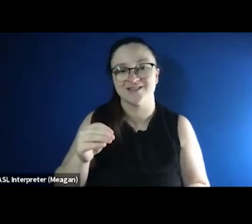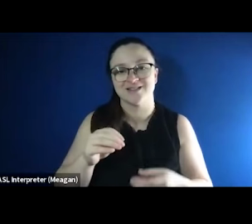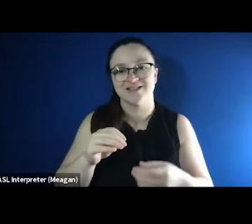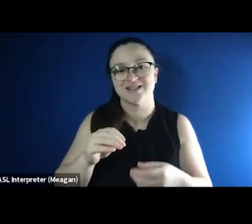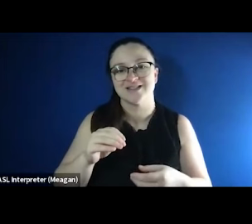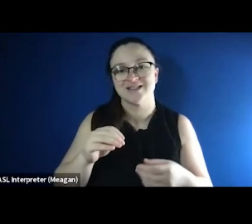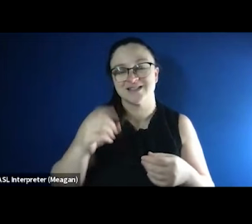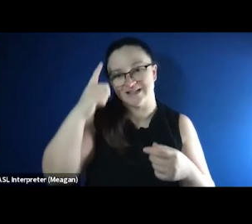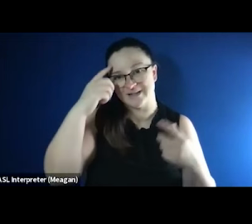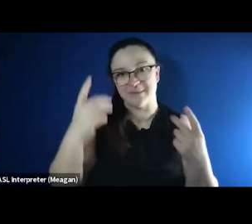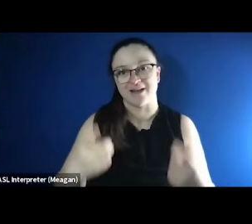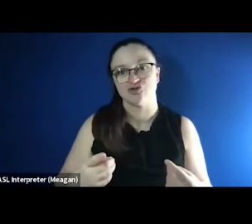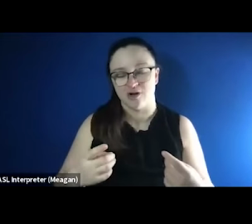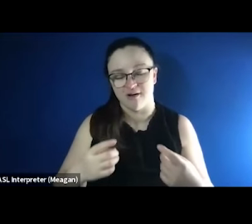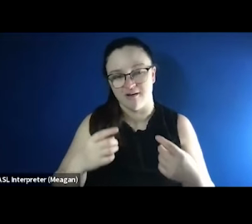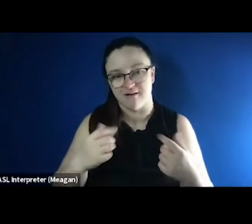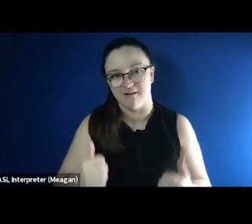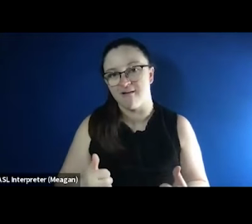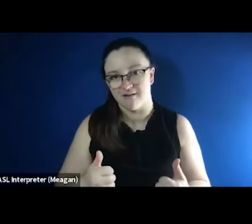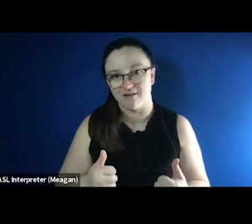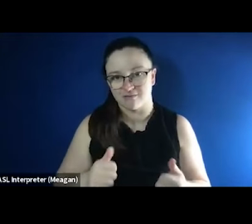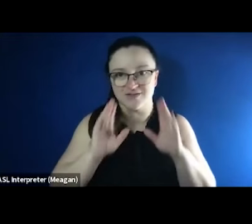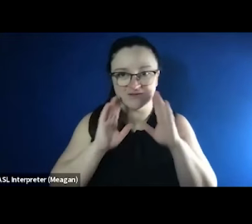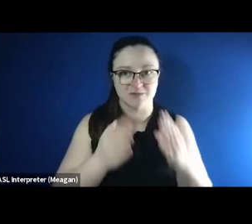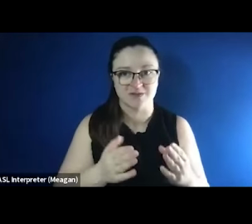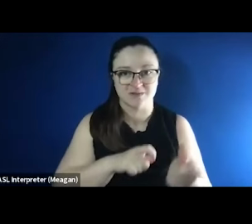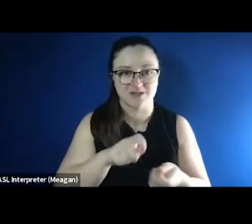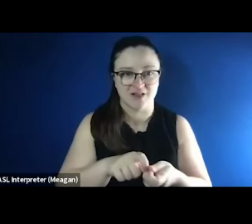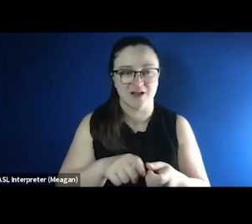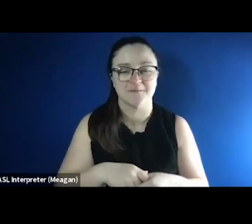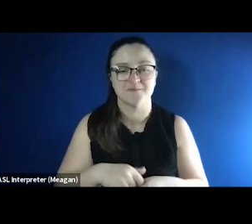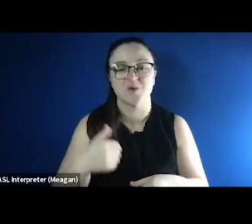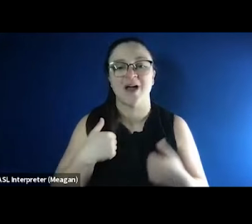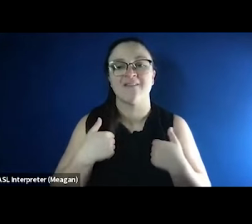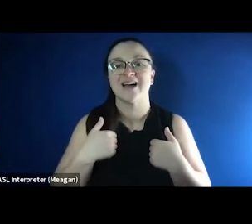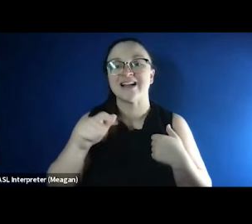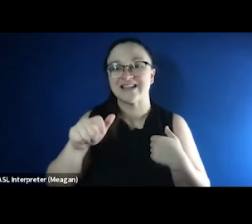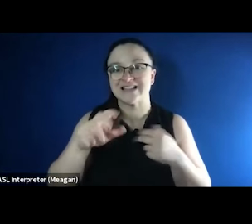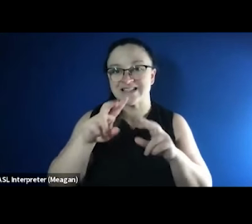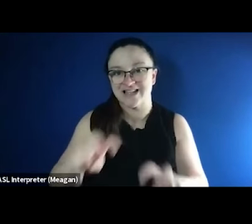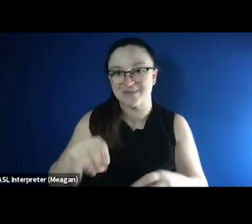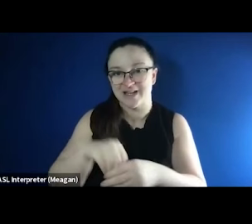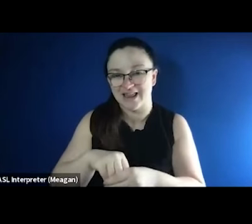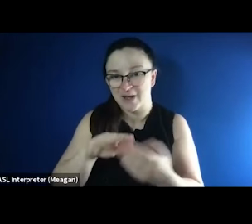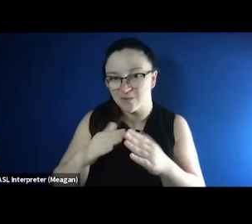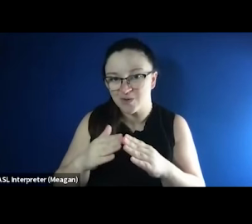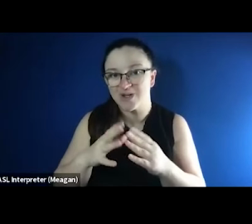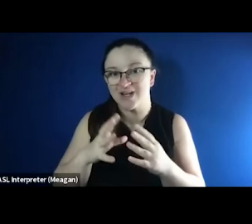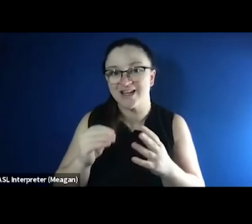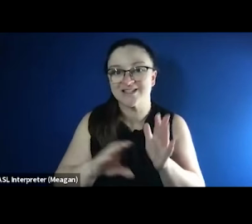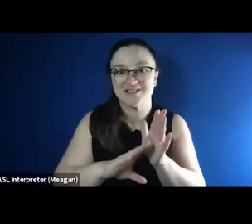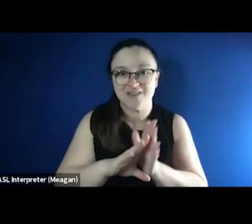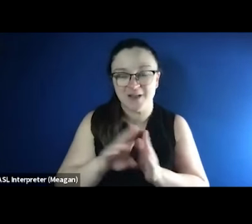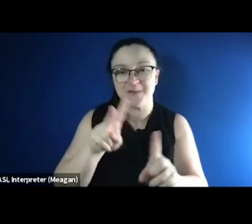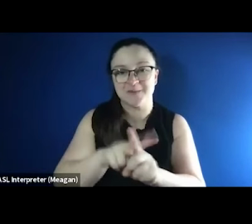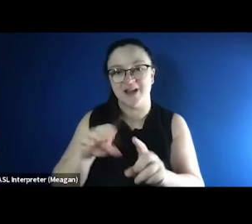narrowly. Brown and colleagues built upon an earlier needs assessment in the community and then developed, implemented, and